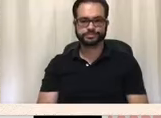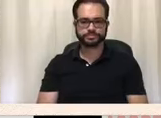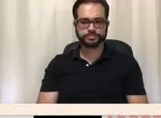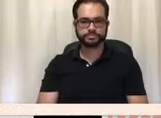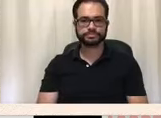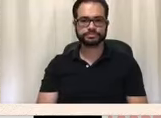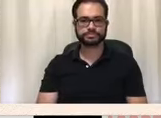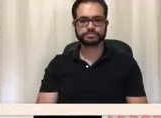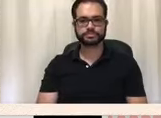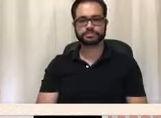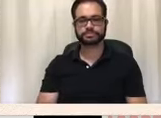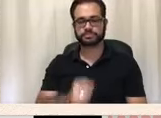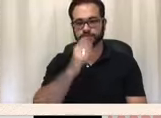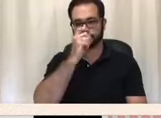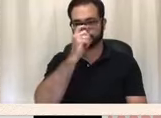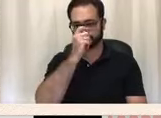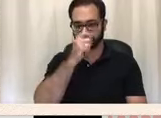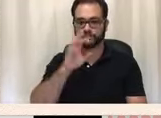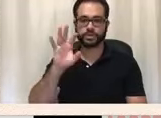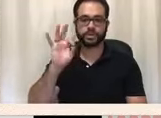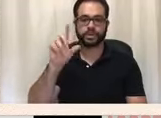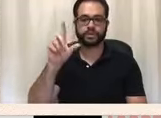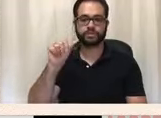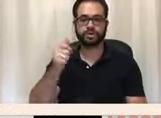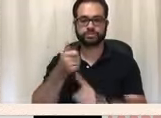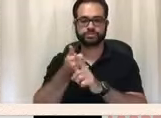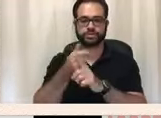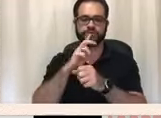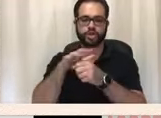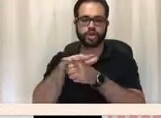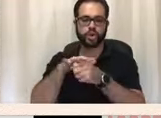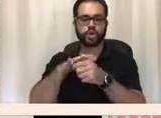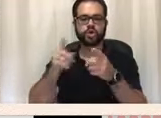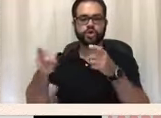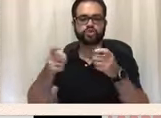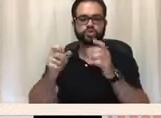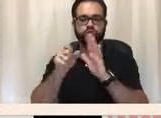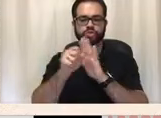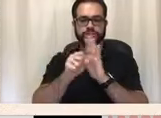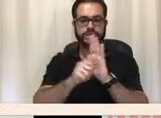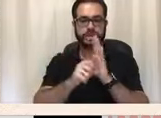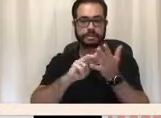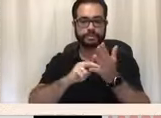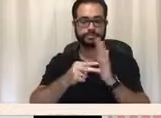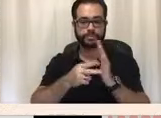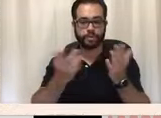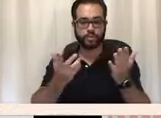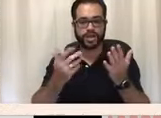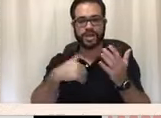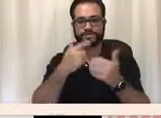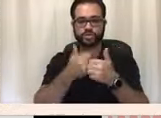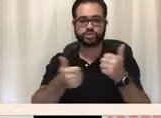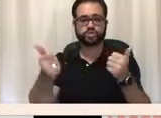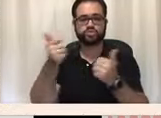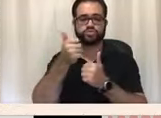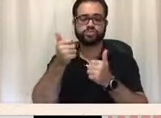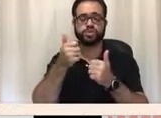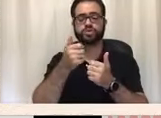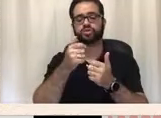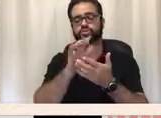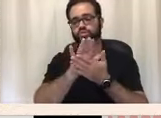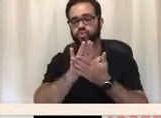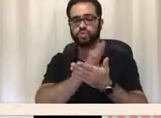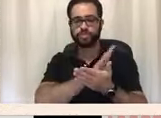Florida is a local control state, meaning that the superintendent of schools and the school board are tasked with